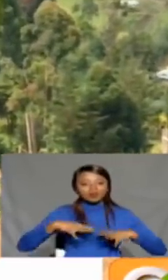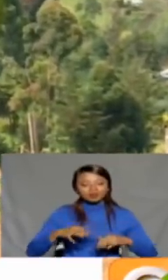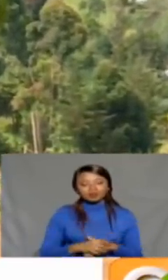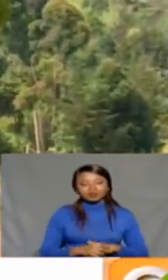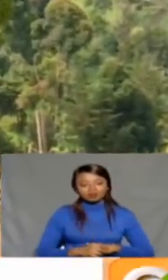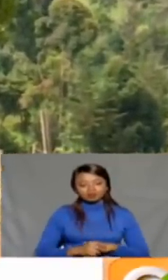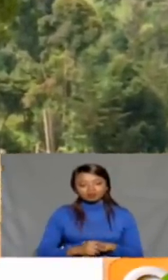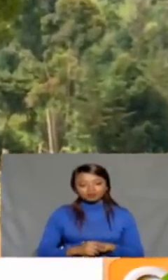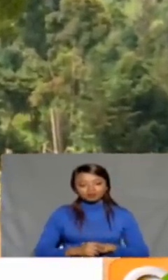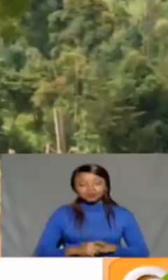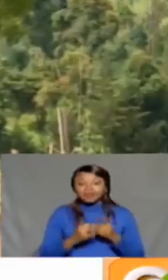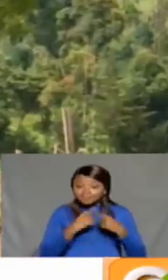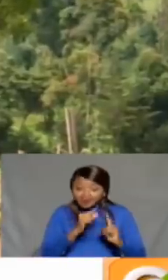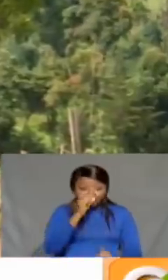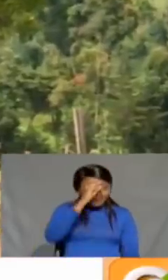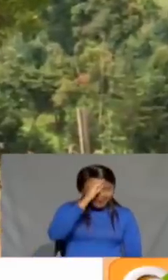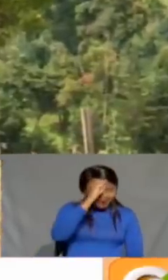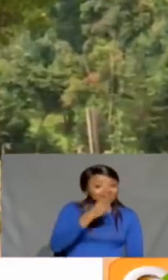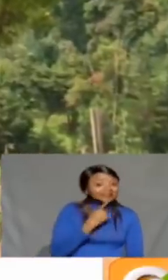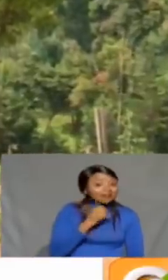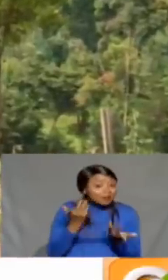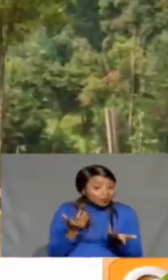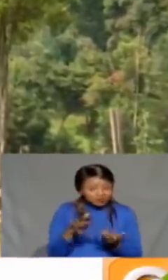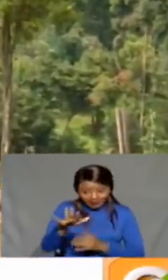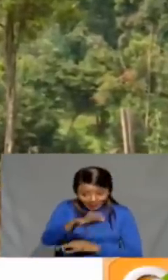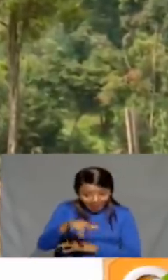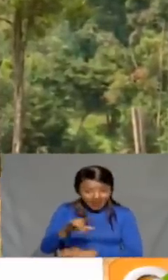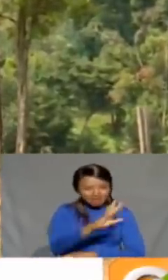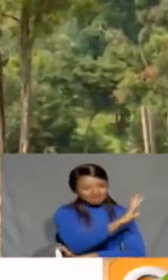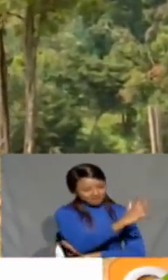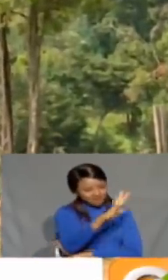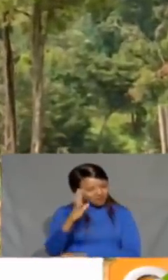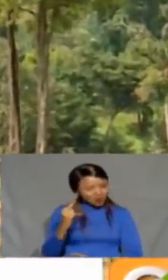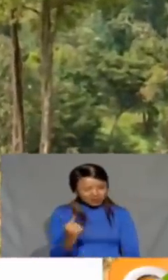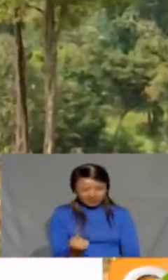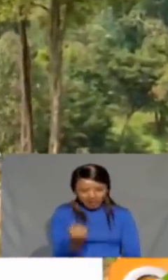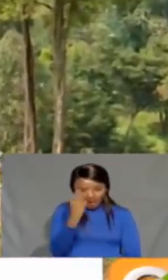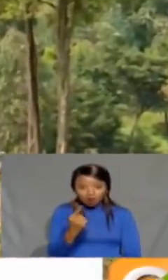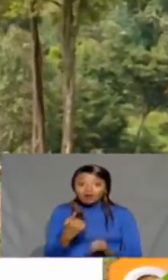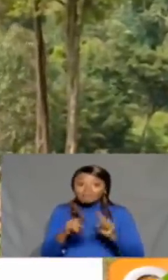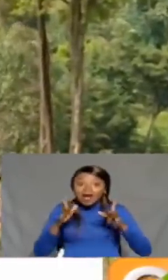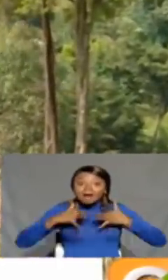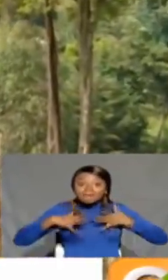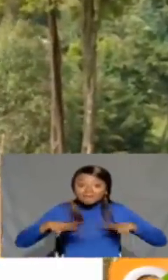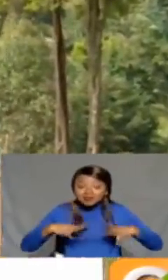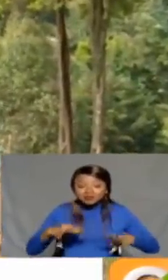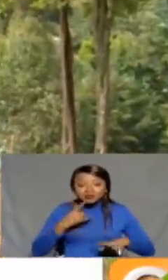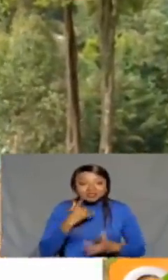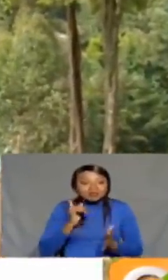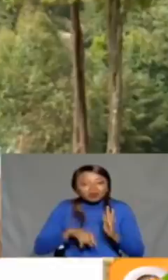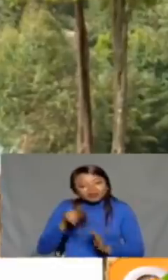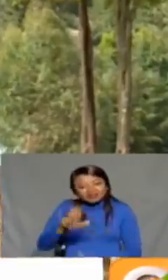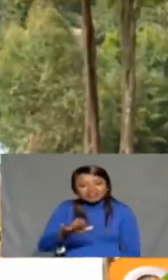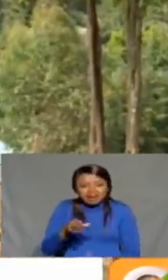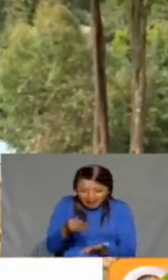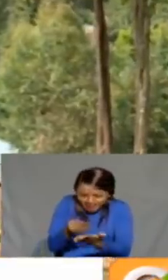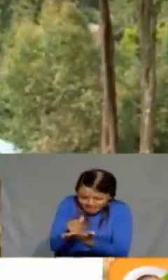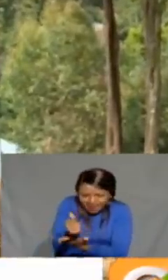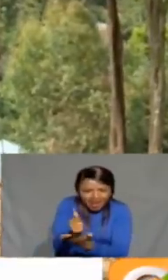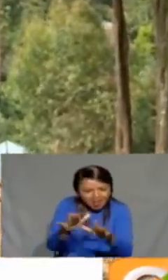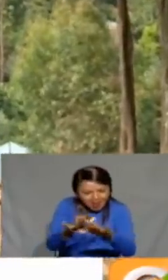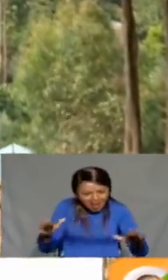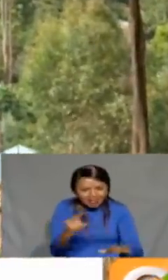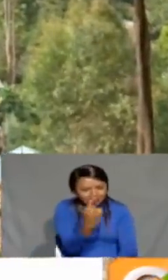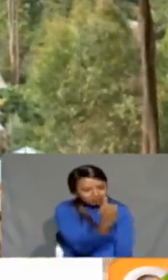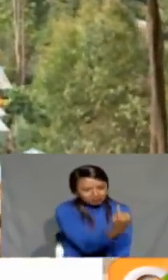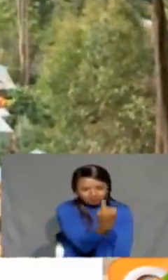eviction. According to the government, this is forest land, but according to people who live here, they bought each